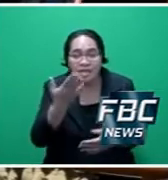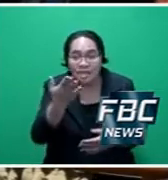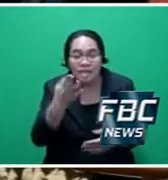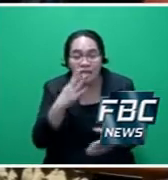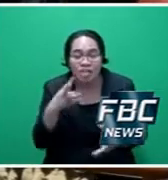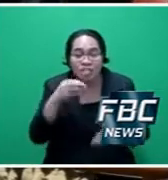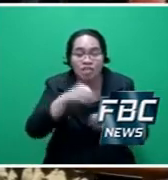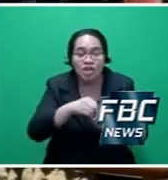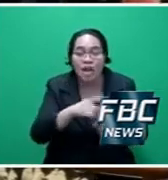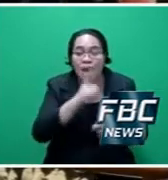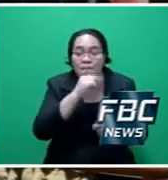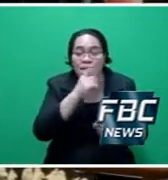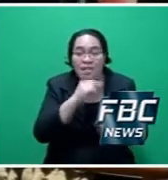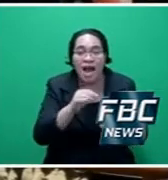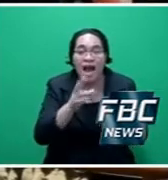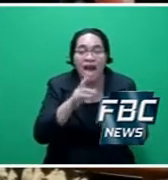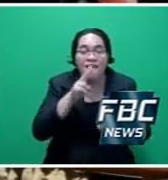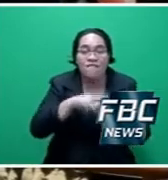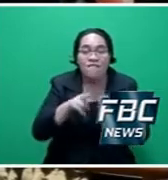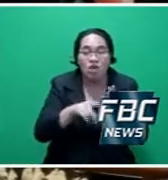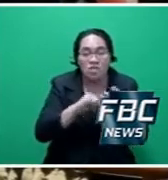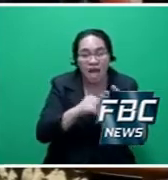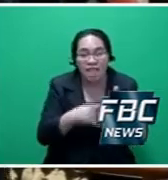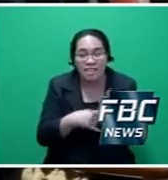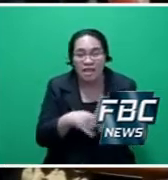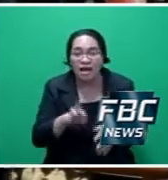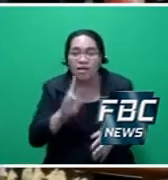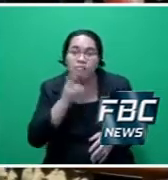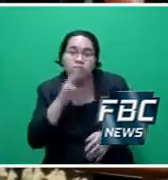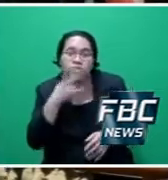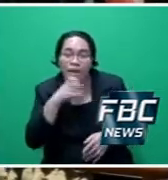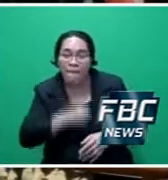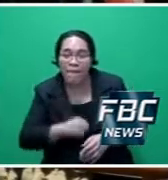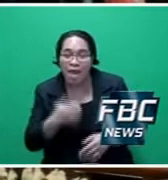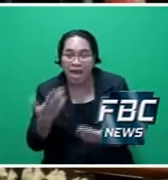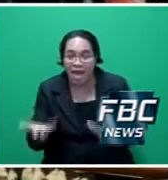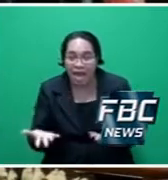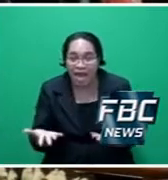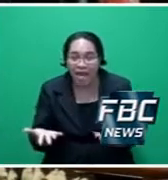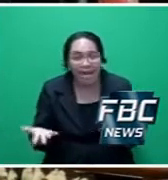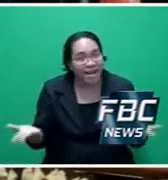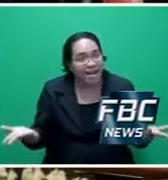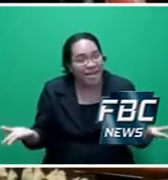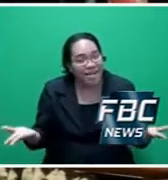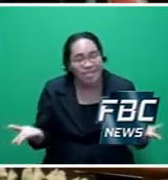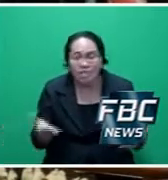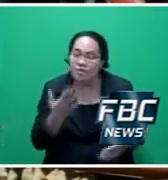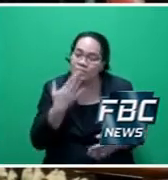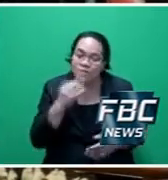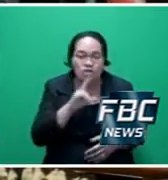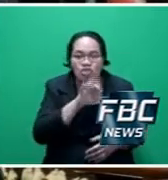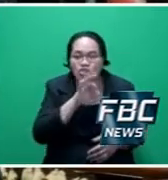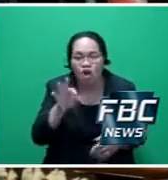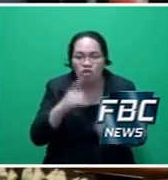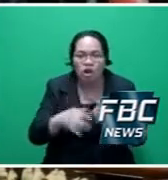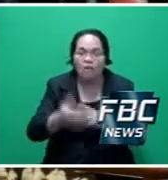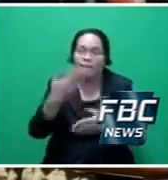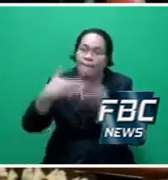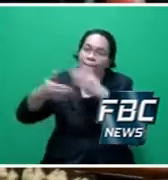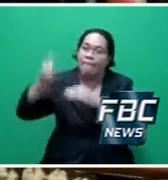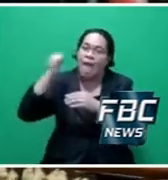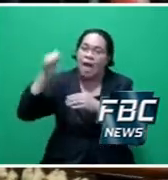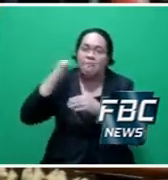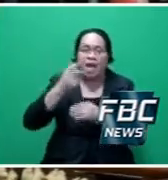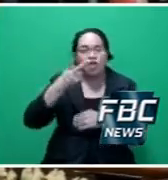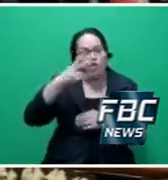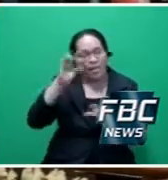Peter Foster, the courtman, you know, in the New Labour Party, you know. So let's not go back 20